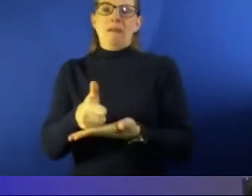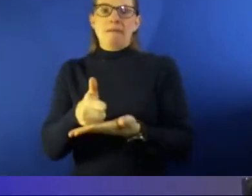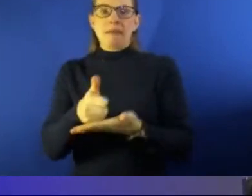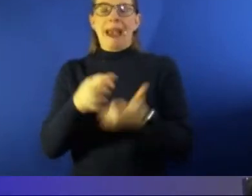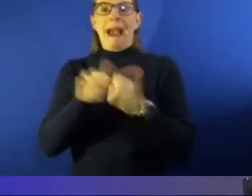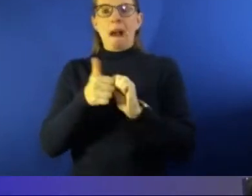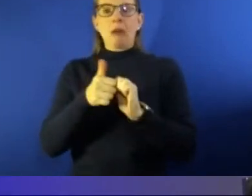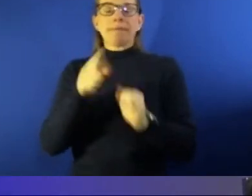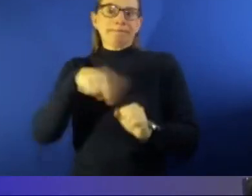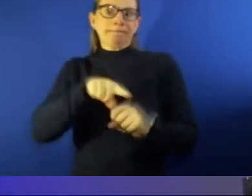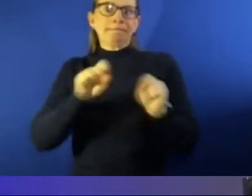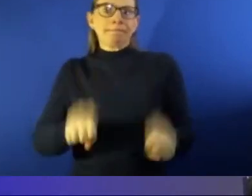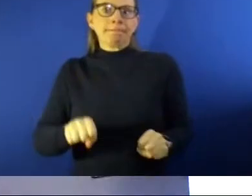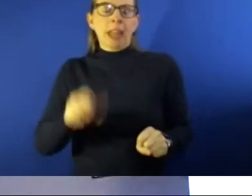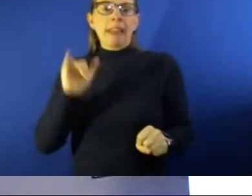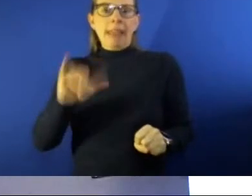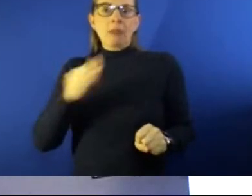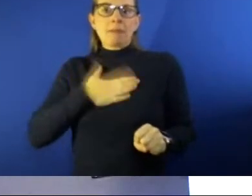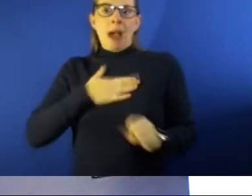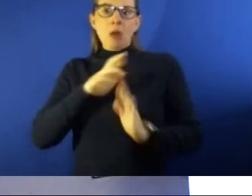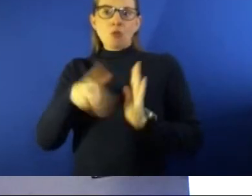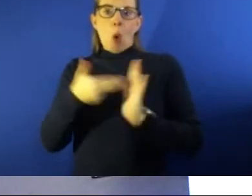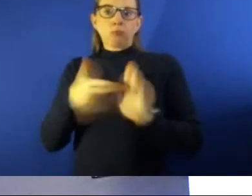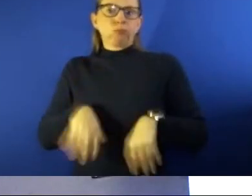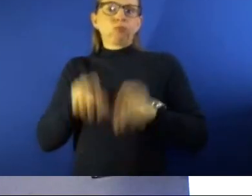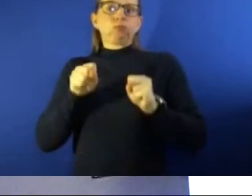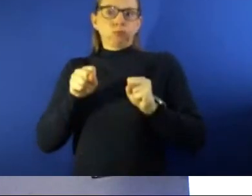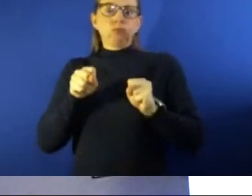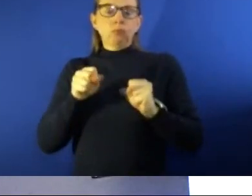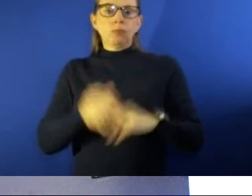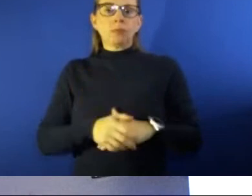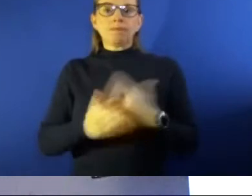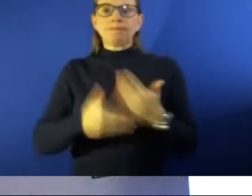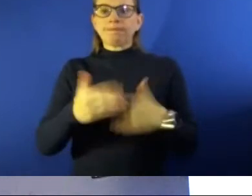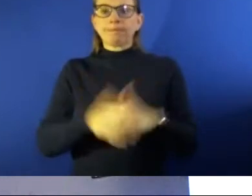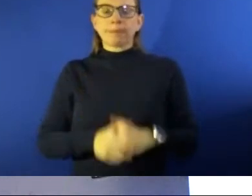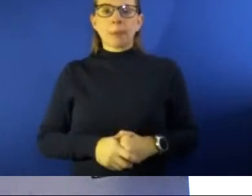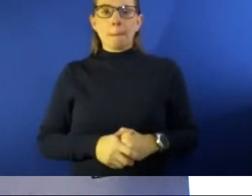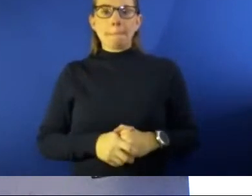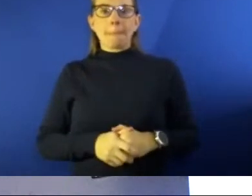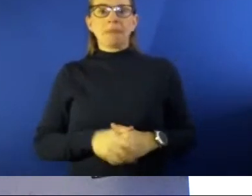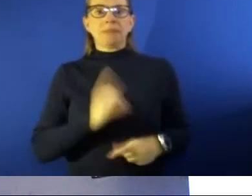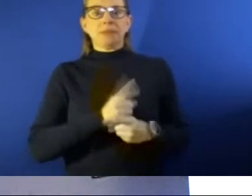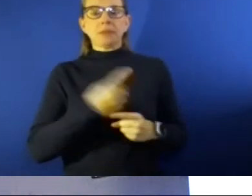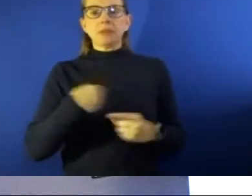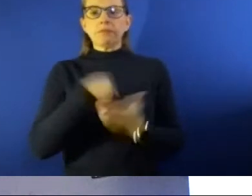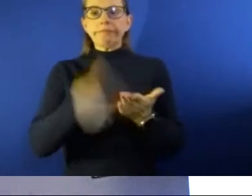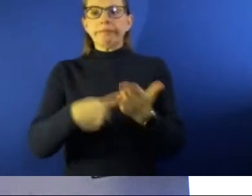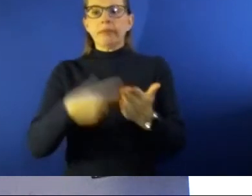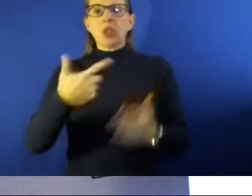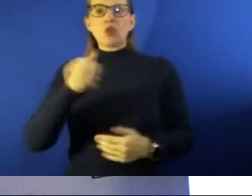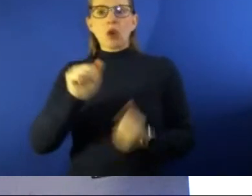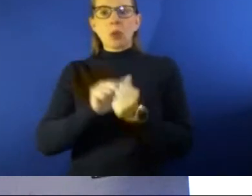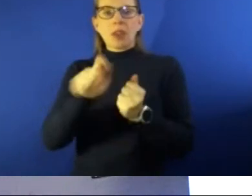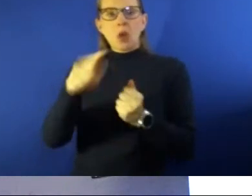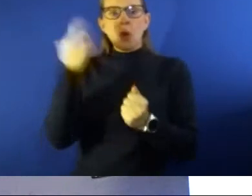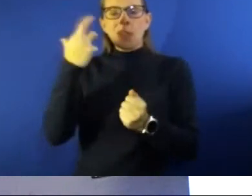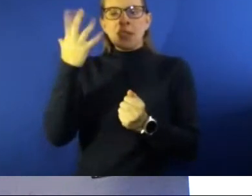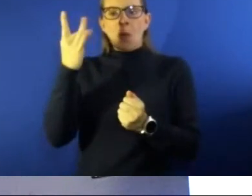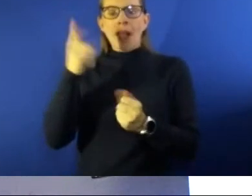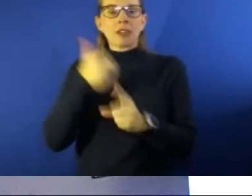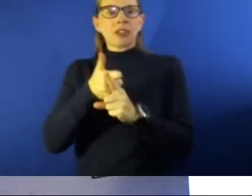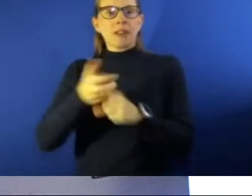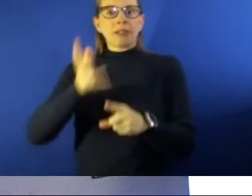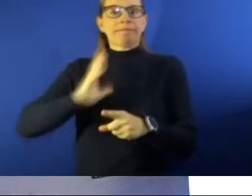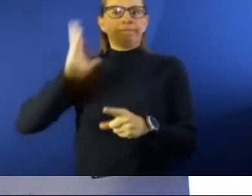this was the role that I could fill. Well, you certainly are. Okay, I also want to, we talk a lot about Georgia with you, and there's a reason why. You used to teach at Mercer University